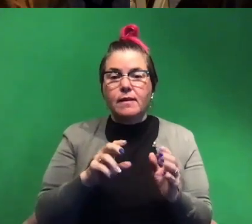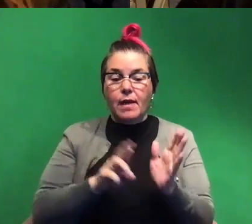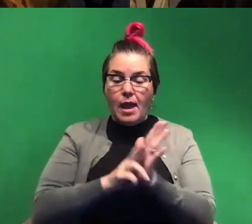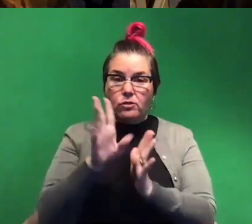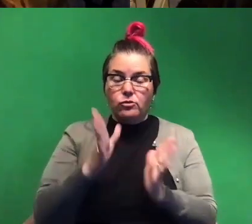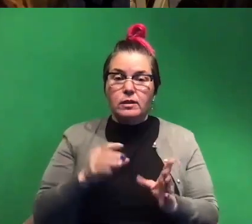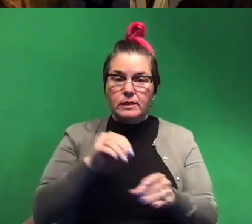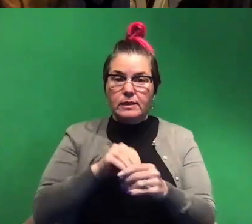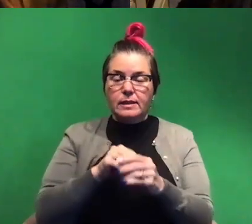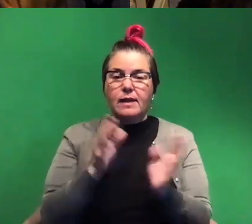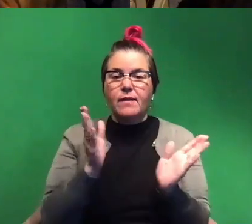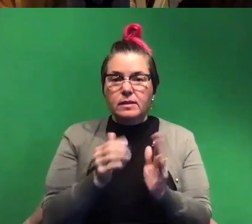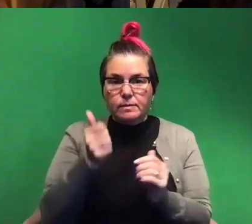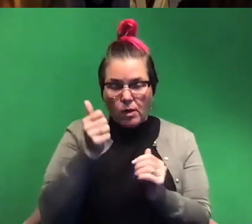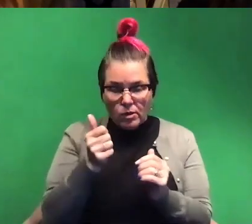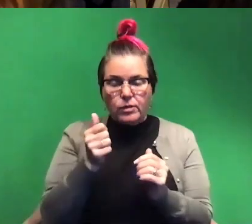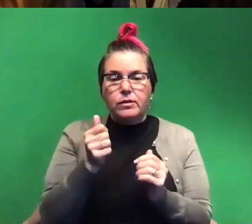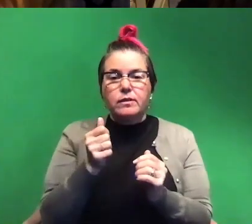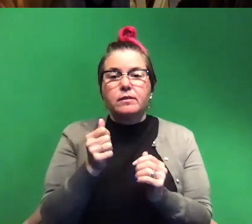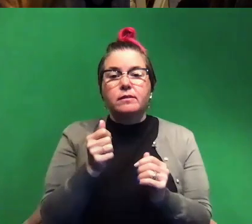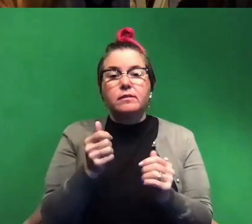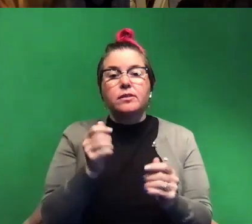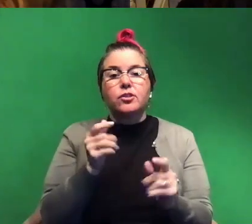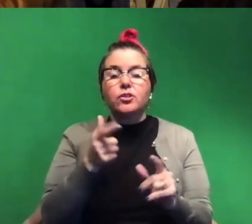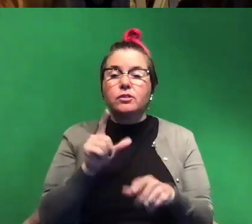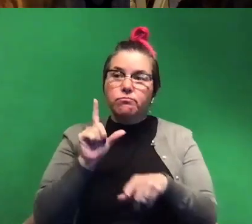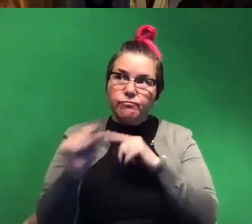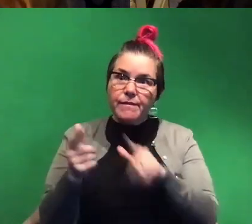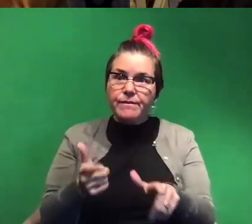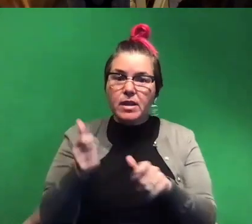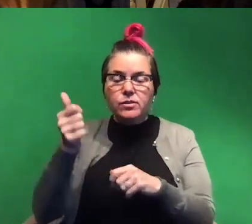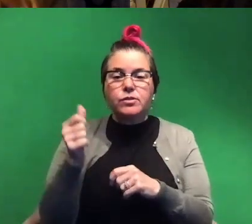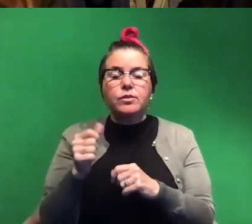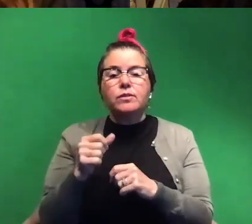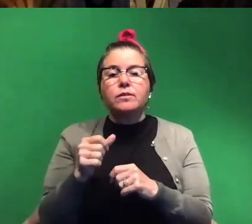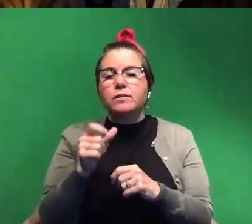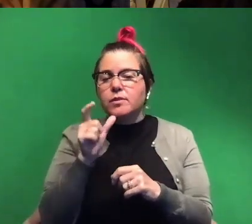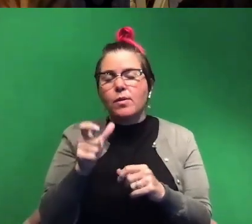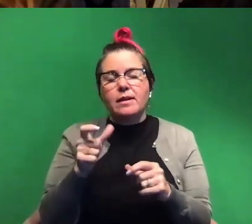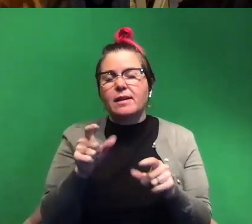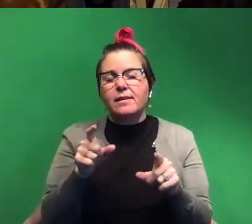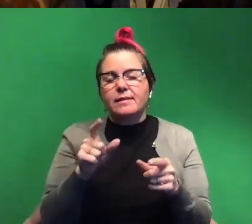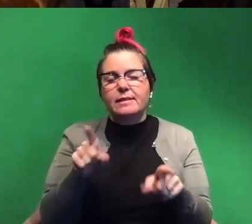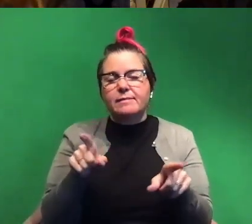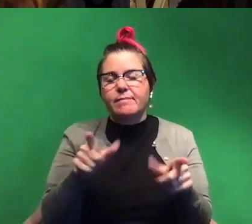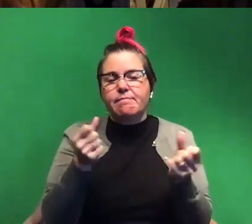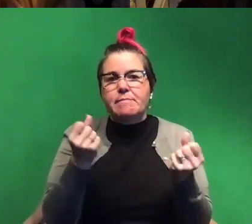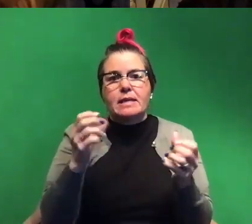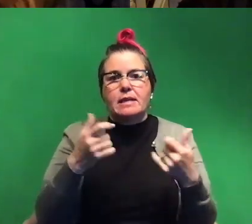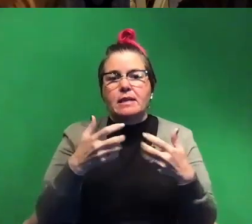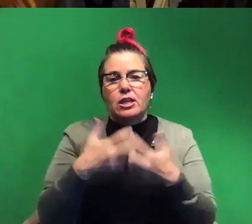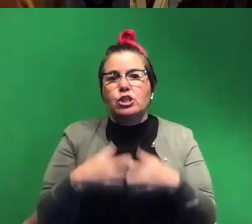in can be smaller and thus like could go faster, or would not need as many engines to really like push it to be